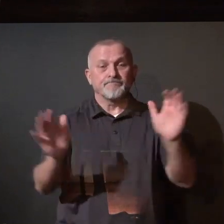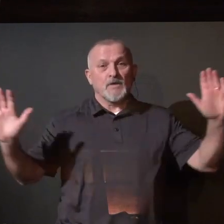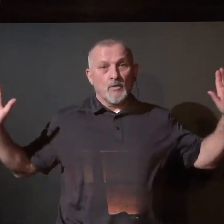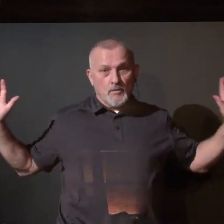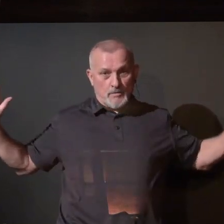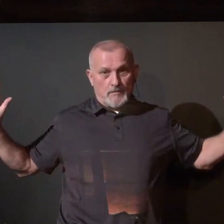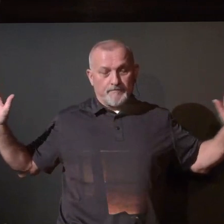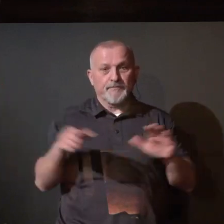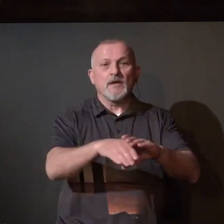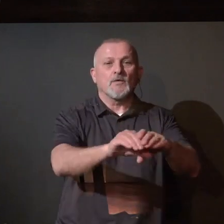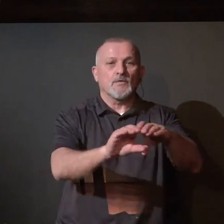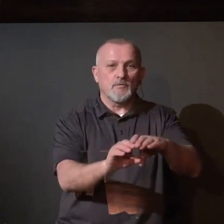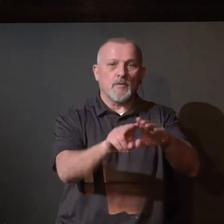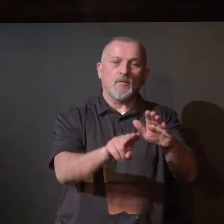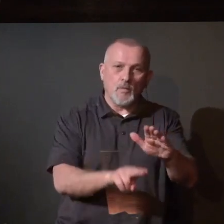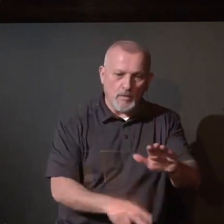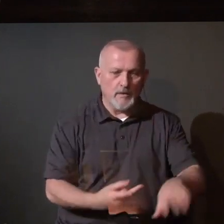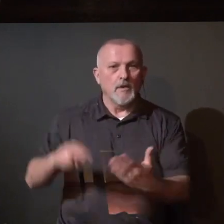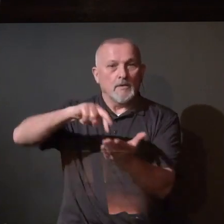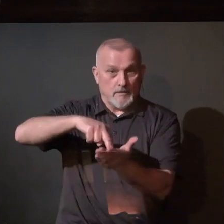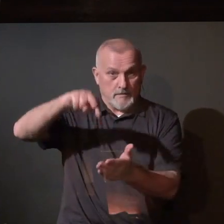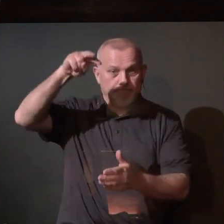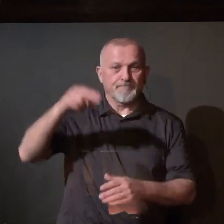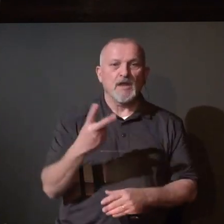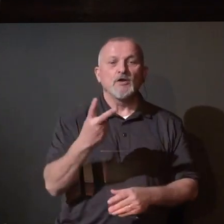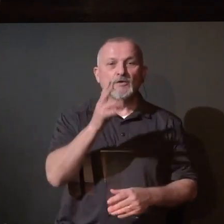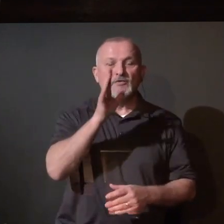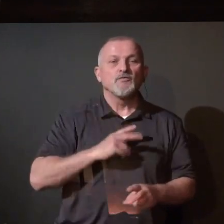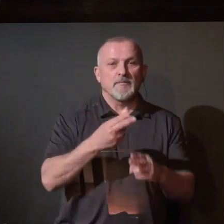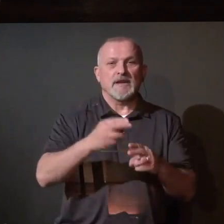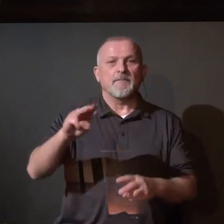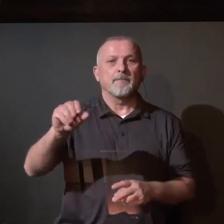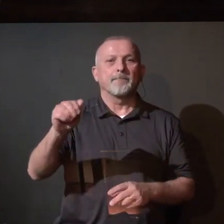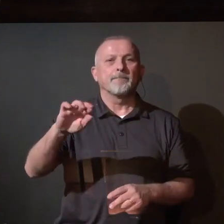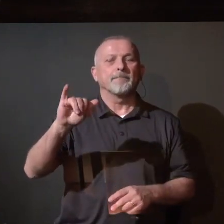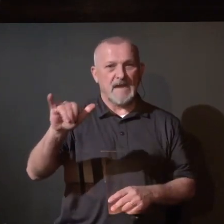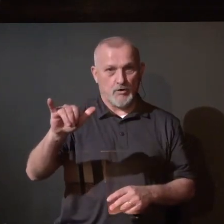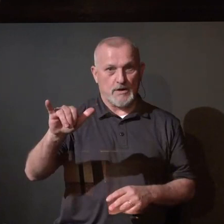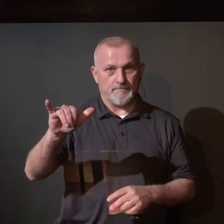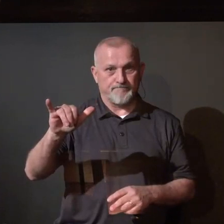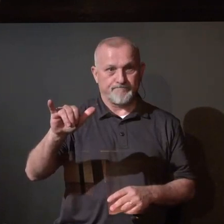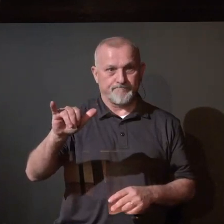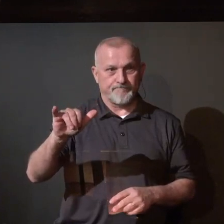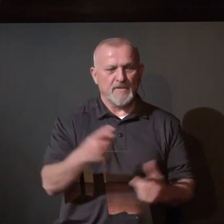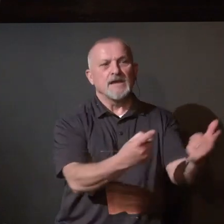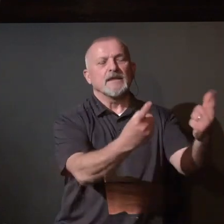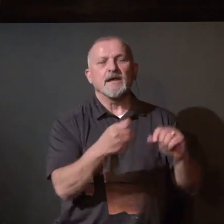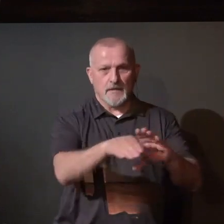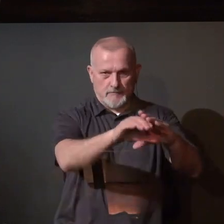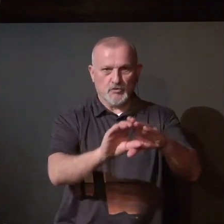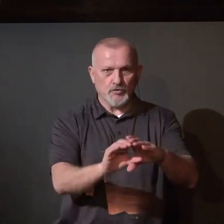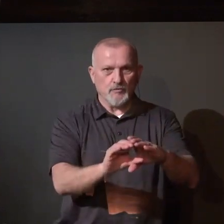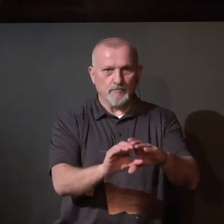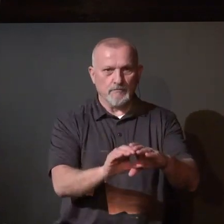buried in that tomb and He rose from the grave, two of the Marys came to the tomb that day to check on Jesus' body, and they found that He was not there, and